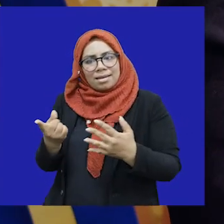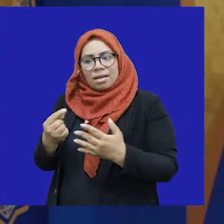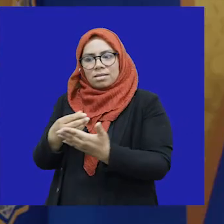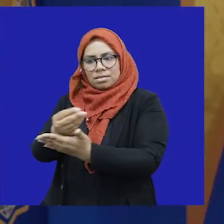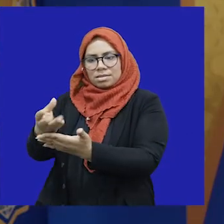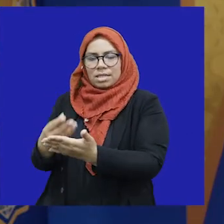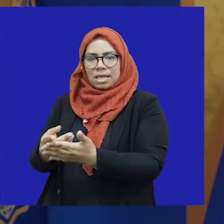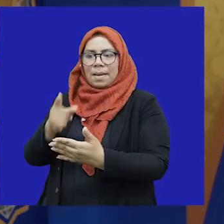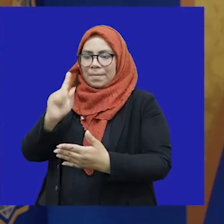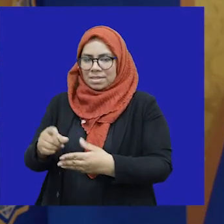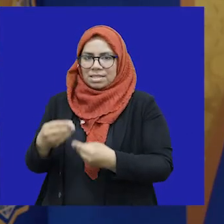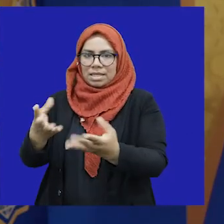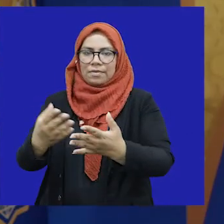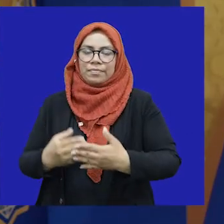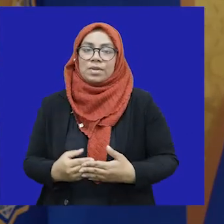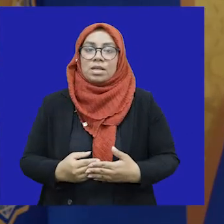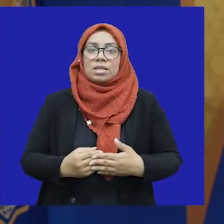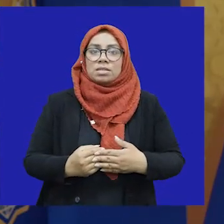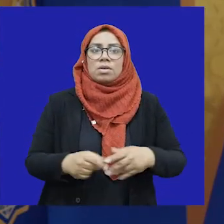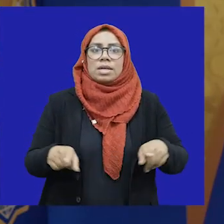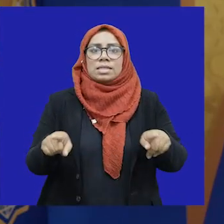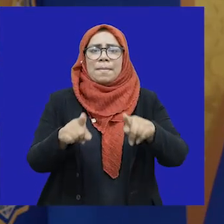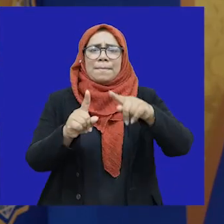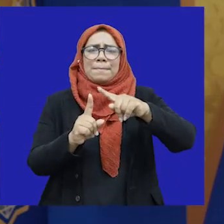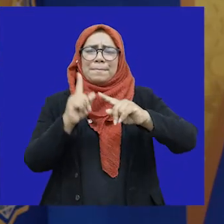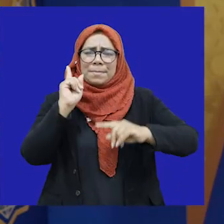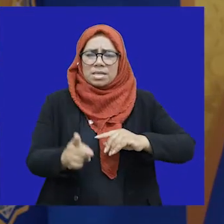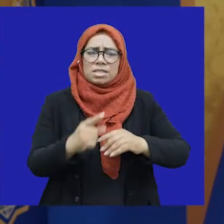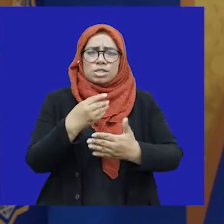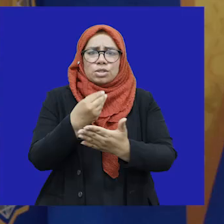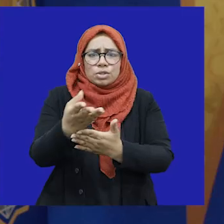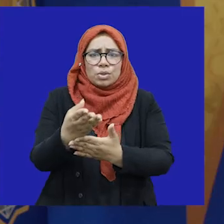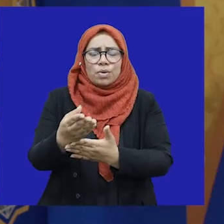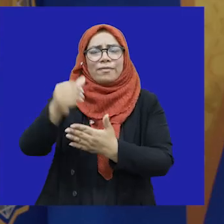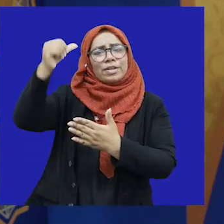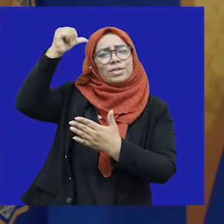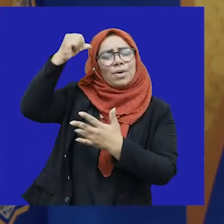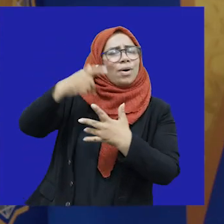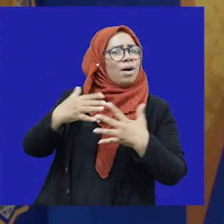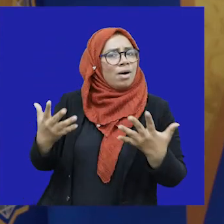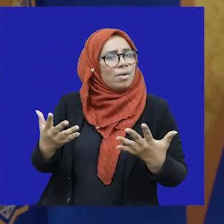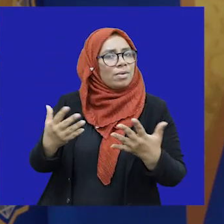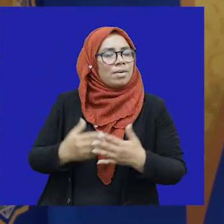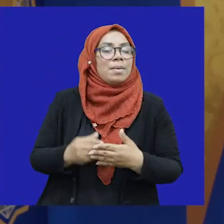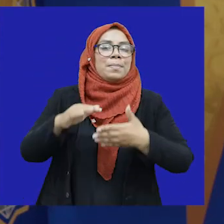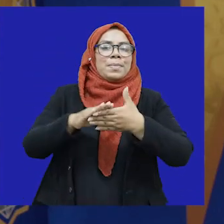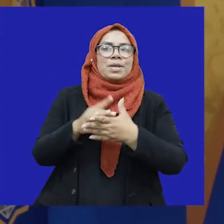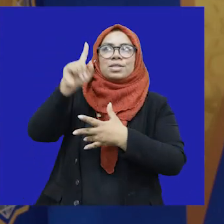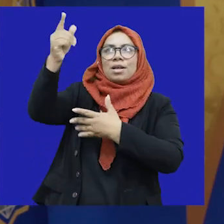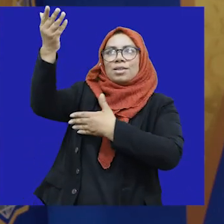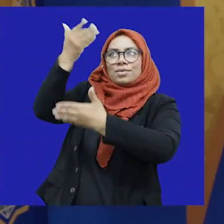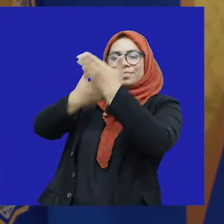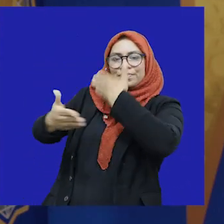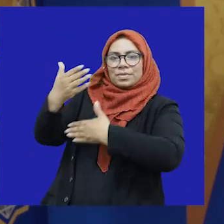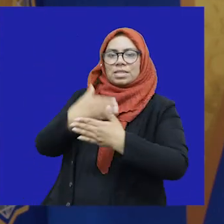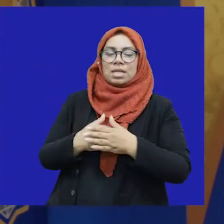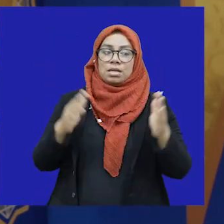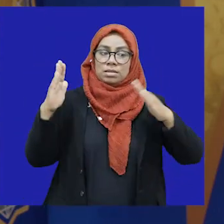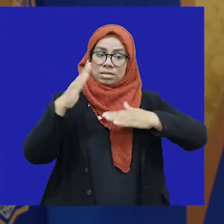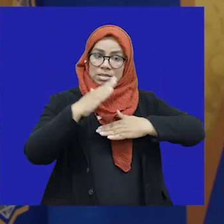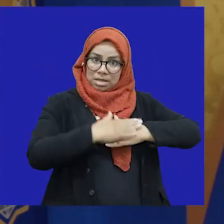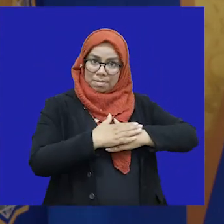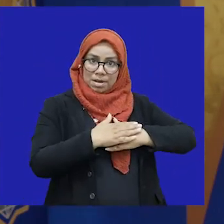manner. Now let's talk about the categories of people to whom zakat funds are distributed to. Allah subhanahu wa ta'ala says in Surah